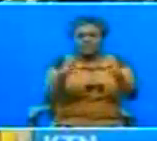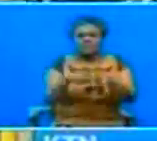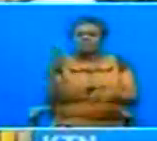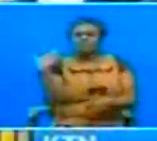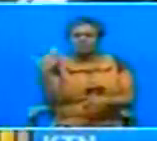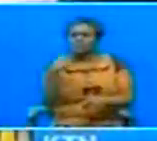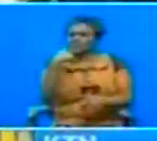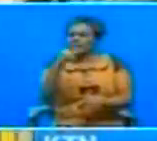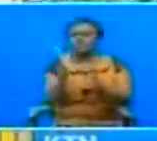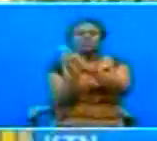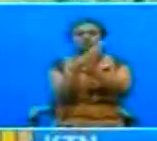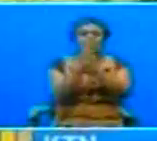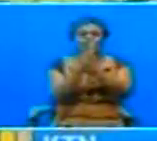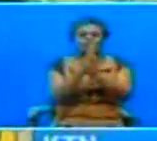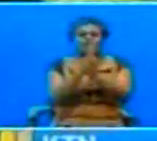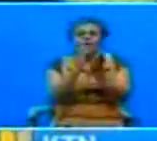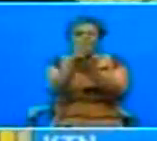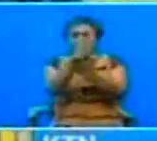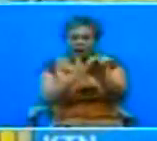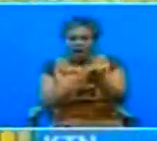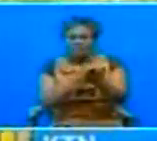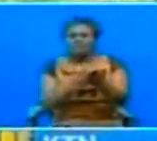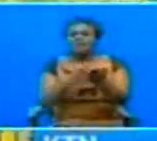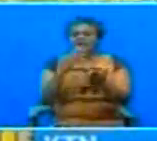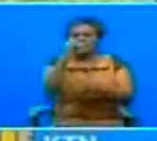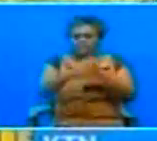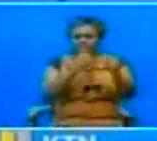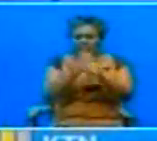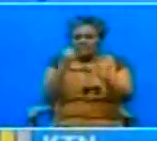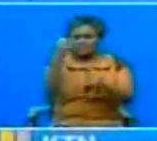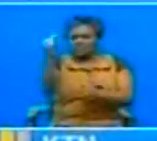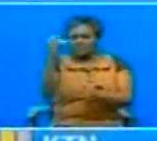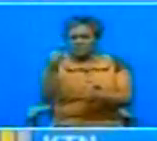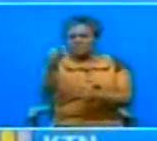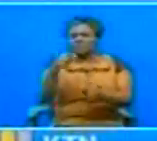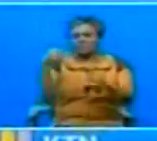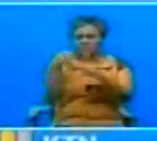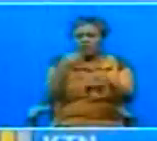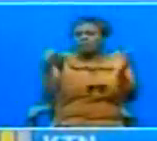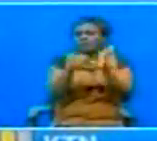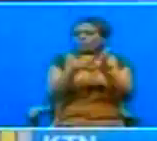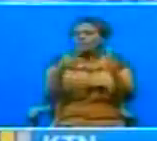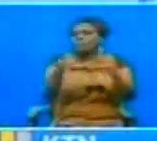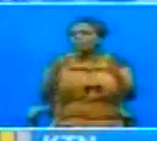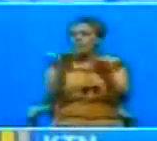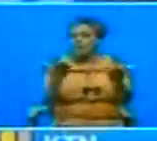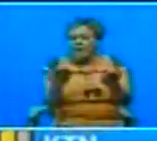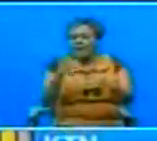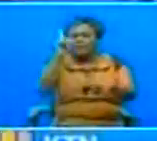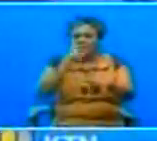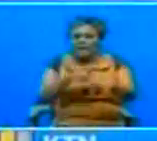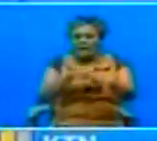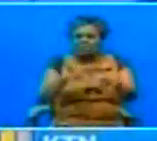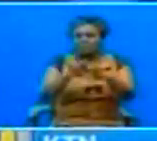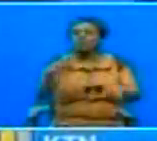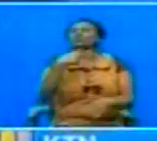documents telling the story of a half a century fight for liberation. Their predicament started when the Talai resisted